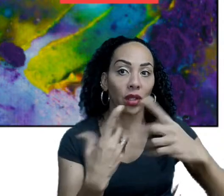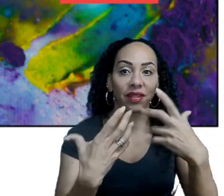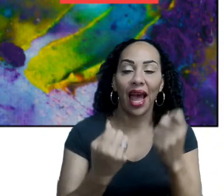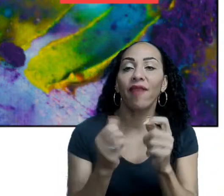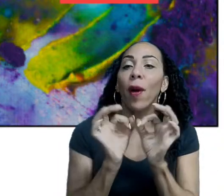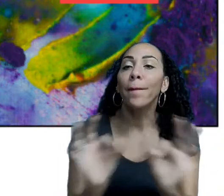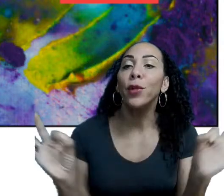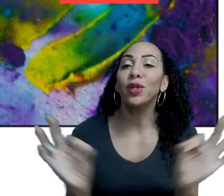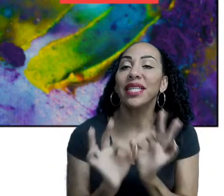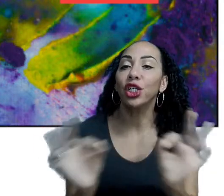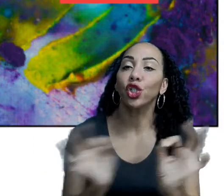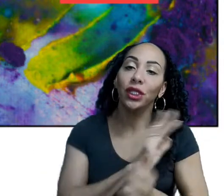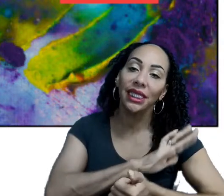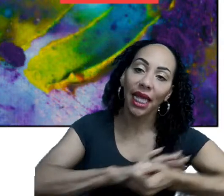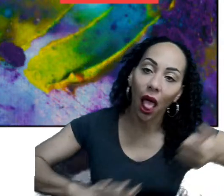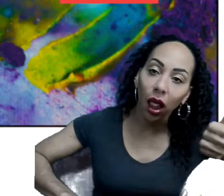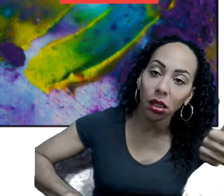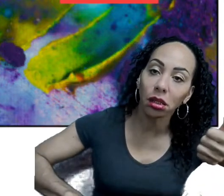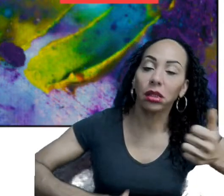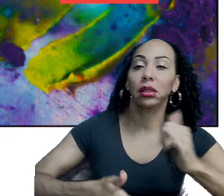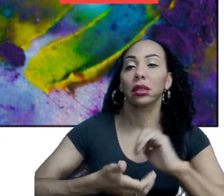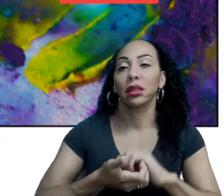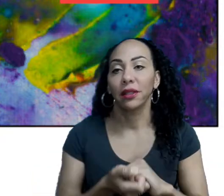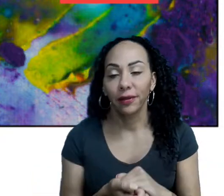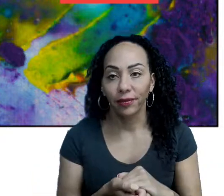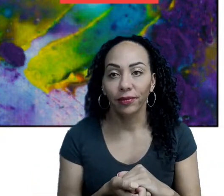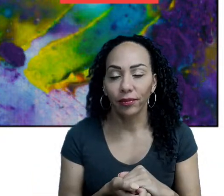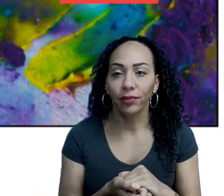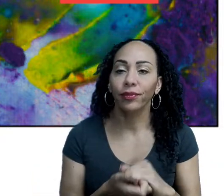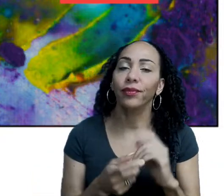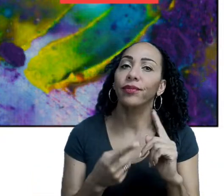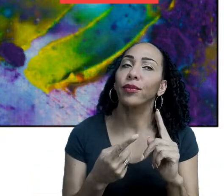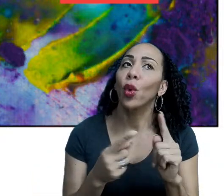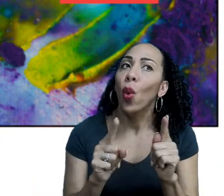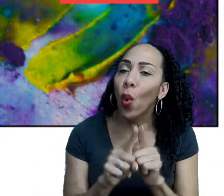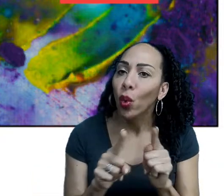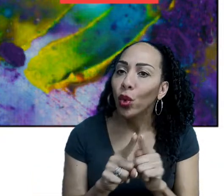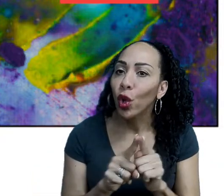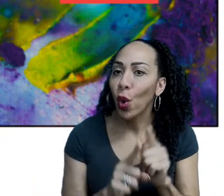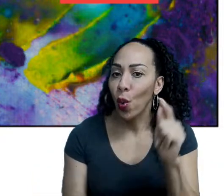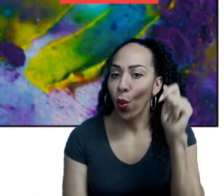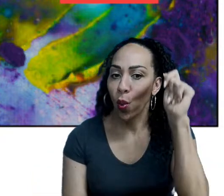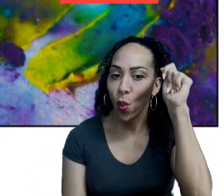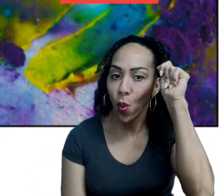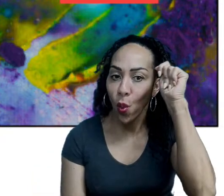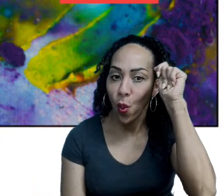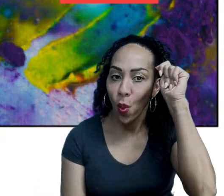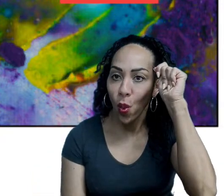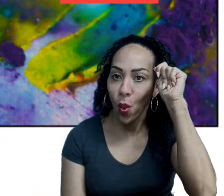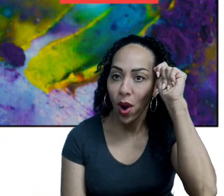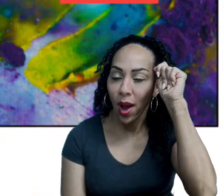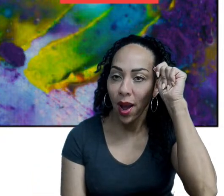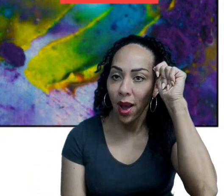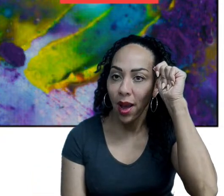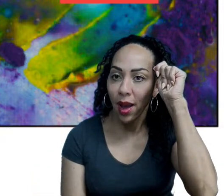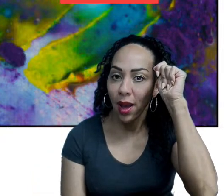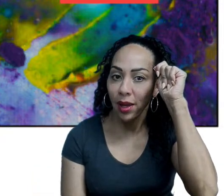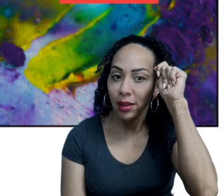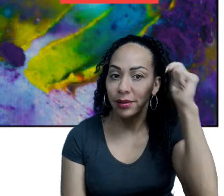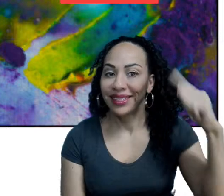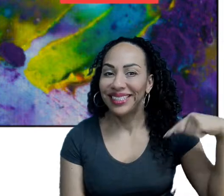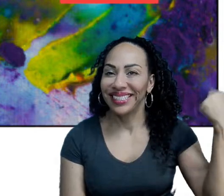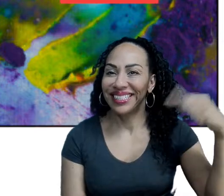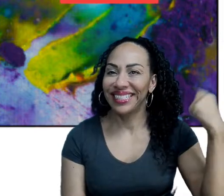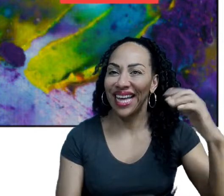works with Pika is a musician. But we're also aware that sound can quite often be boxed into